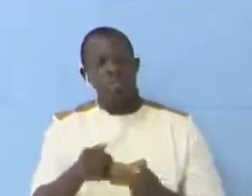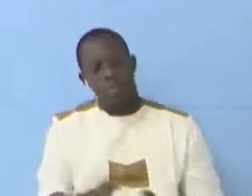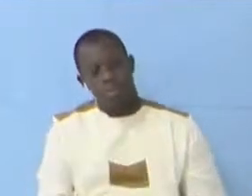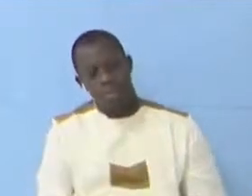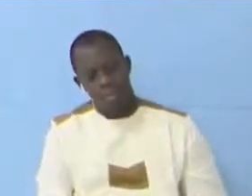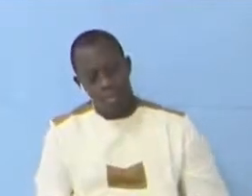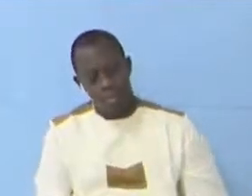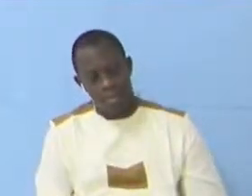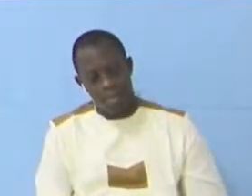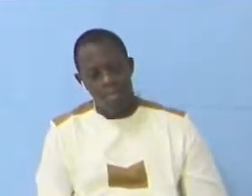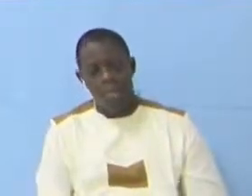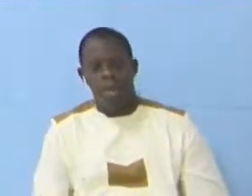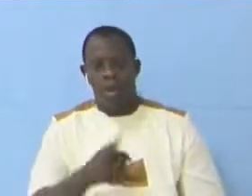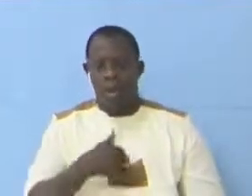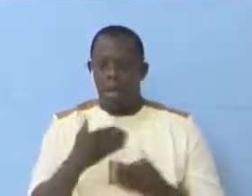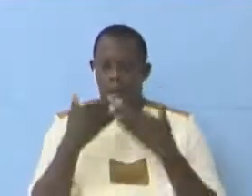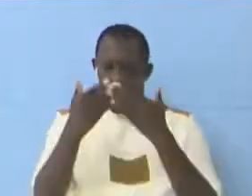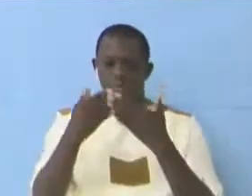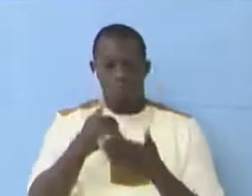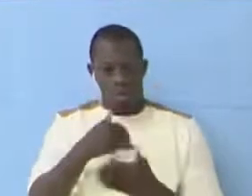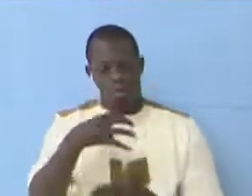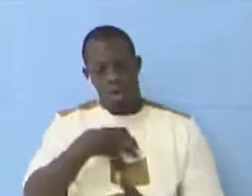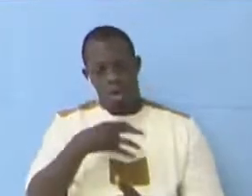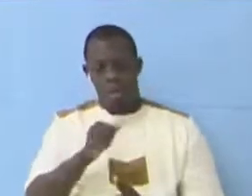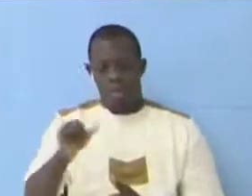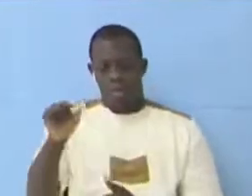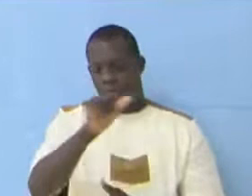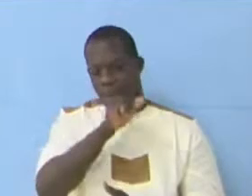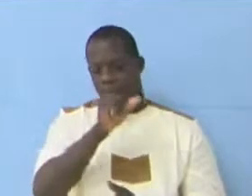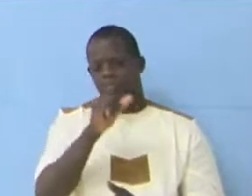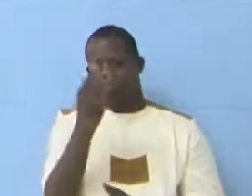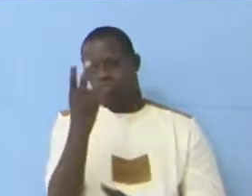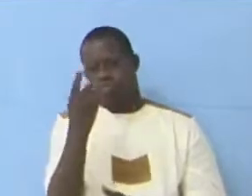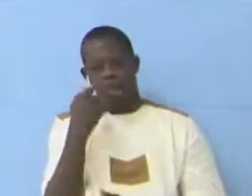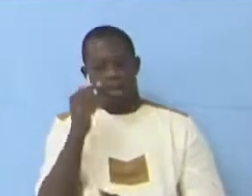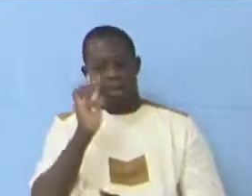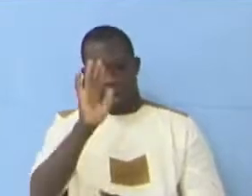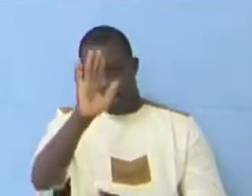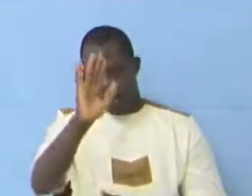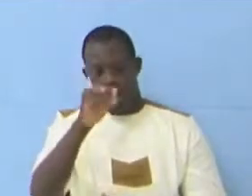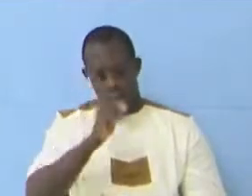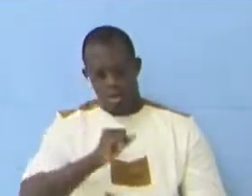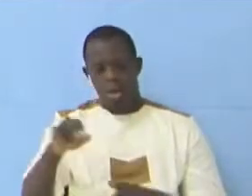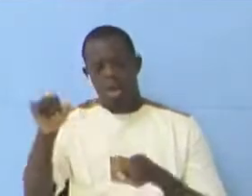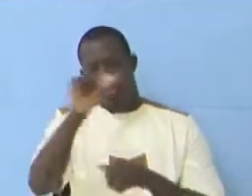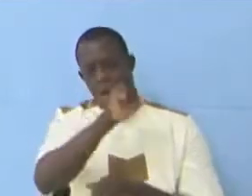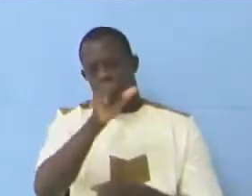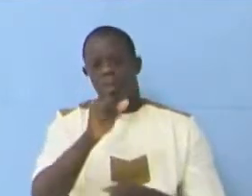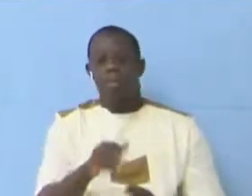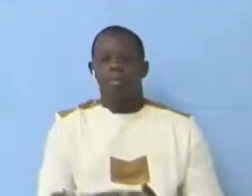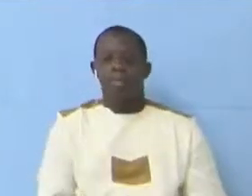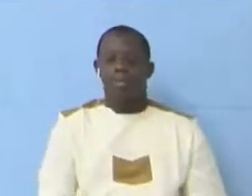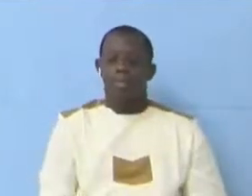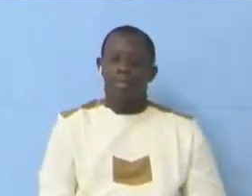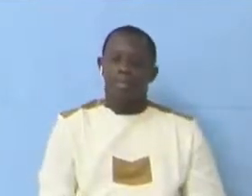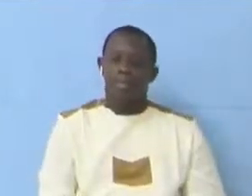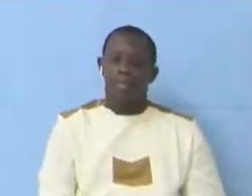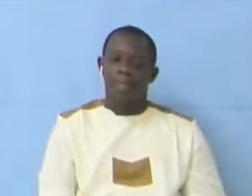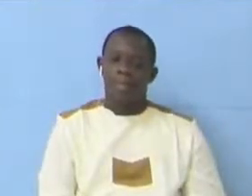jeex. I told him I was coming back, I think 2 days later. ci laa ko wax ne ko maa ngi ñibbisi si diiram ñaari fan daal gannaaw